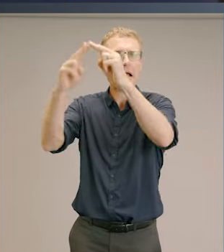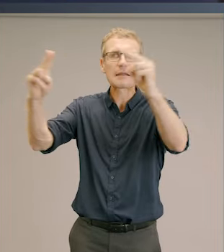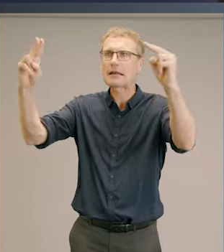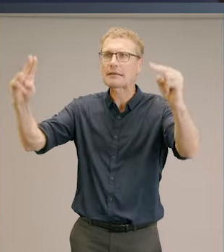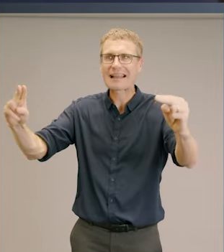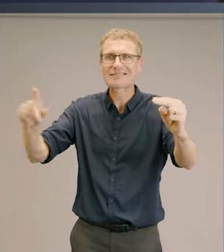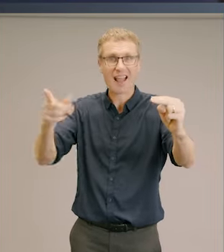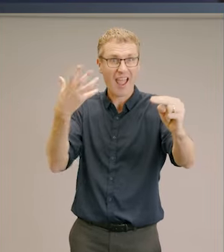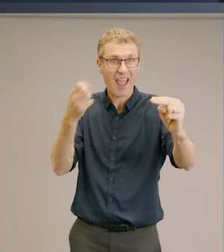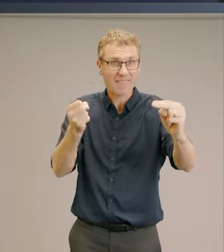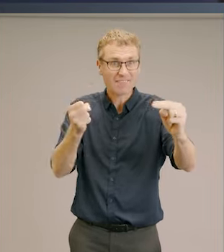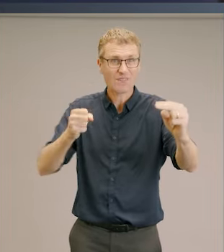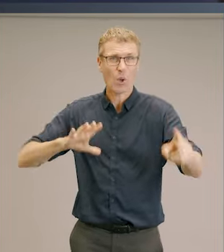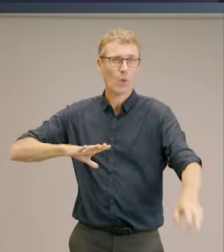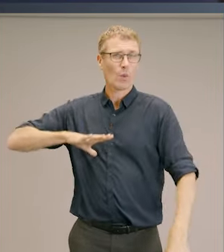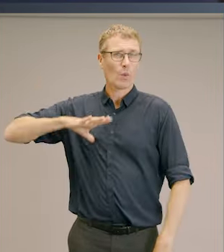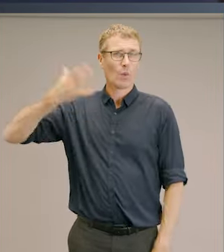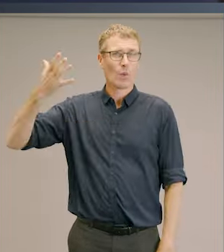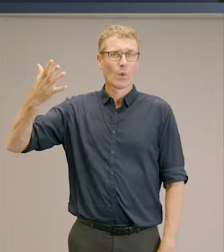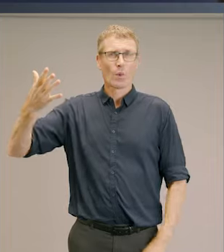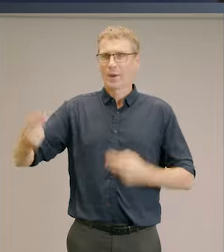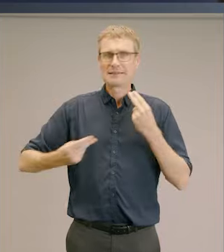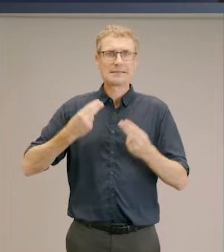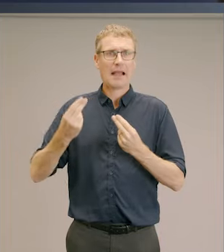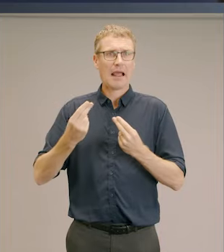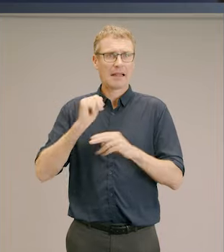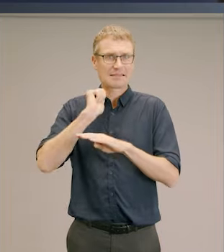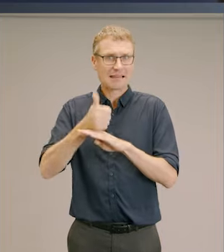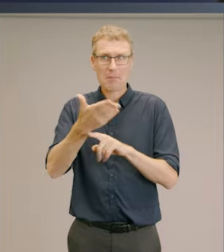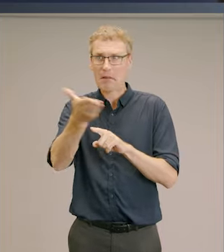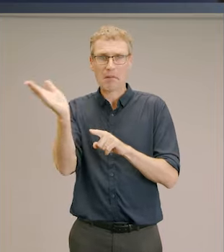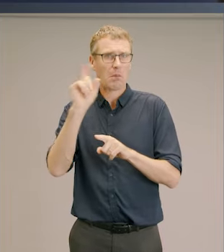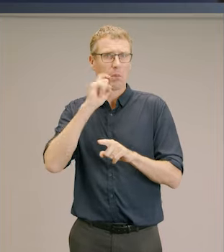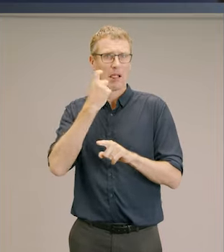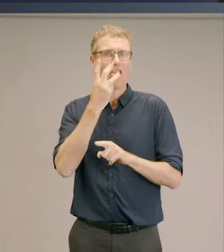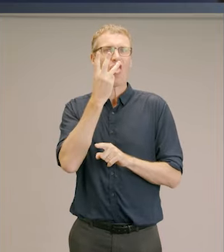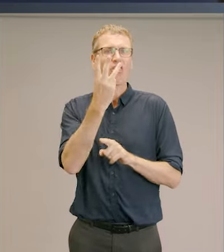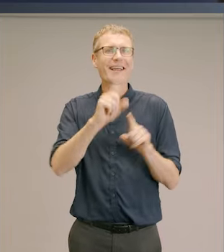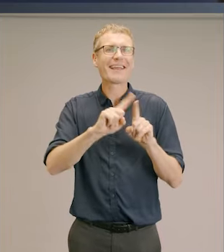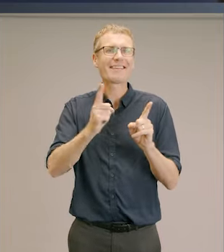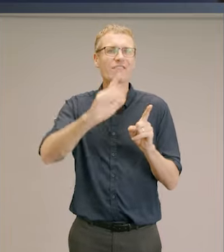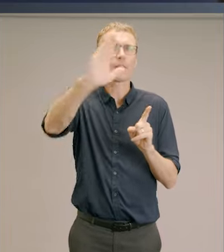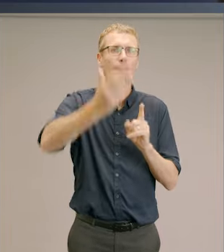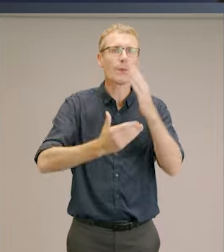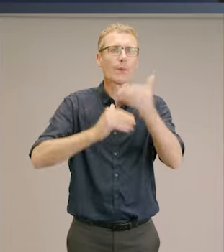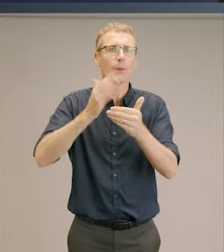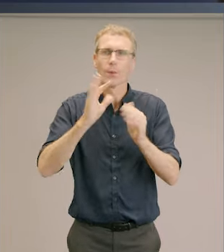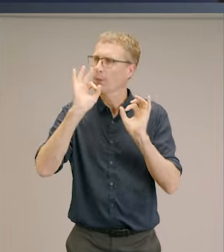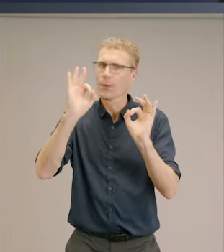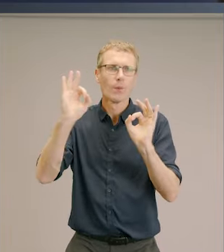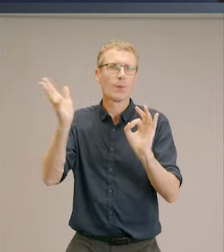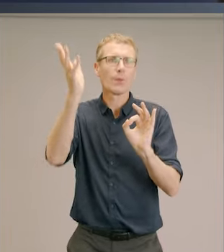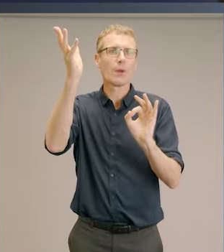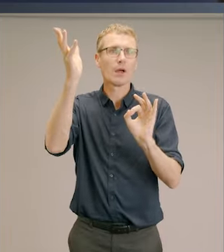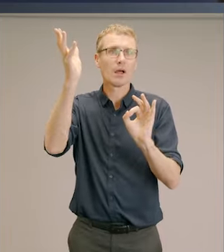marquee. All of these tables had been set for a 3-course banquet meal for all of us. Like our names were there on